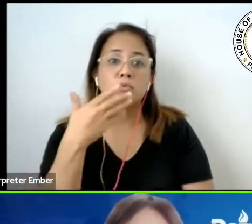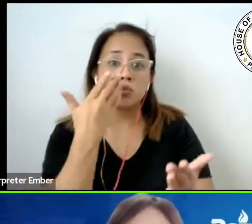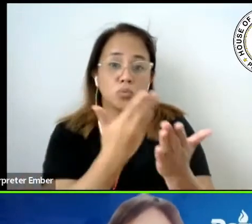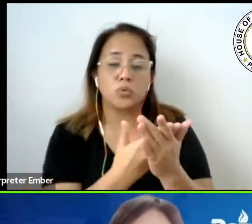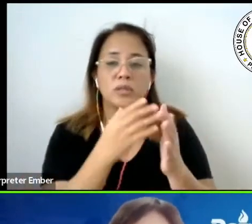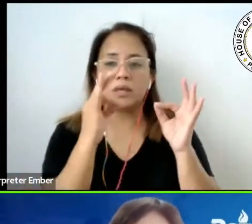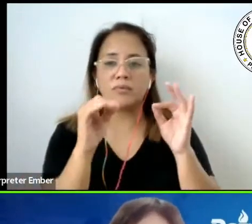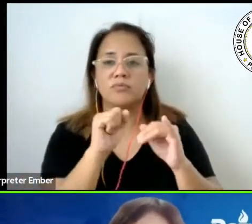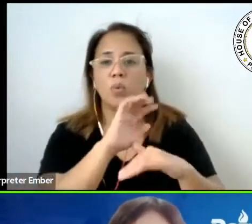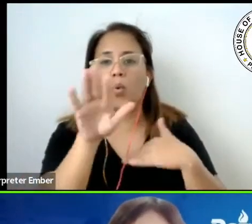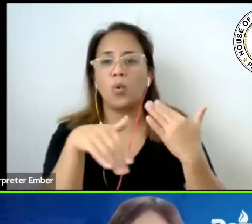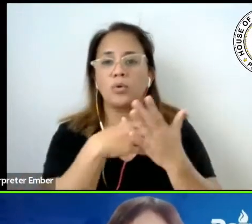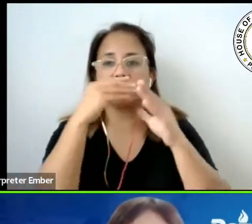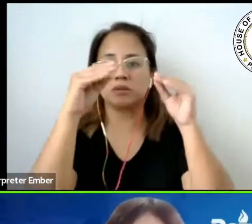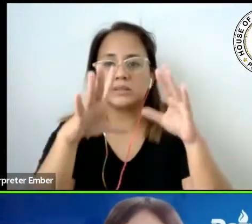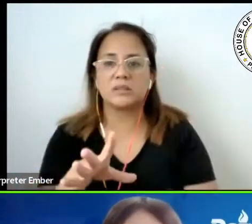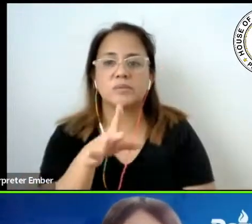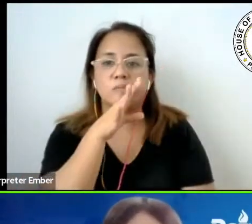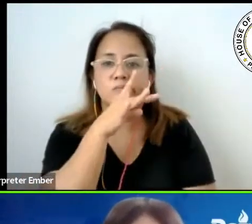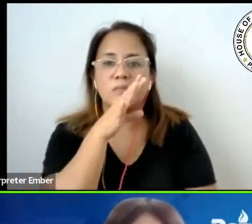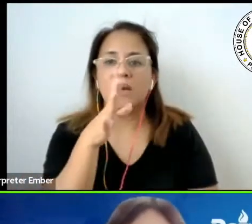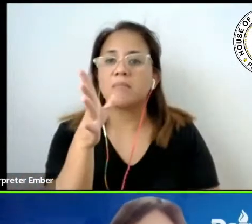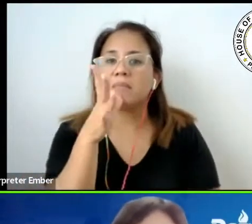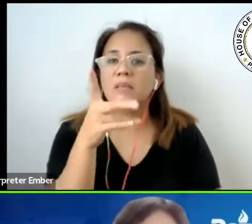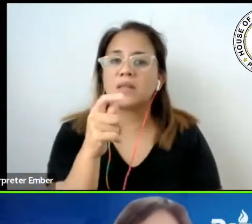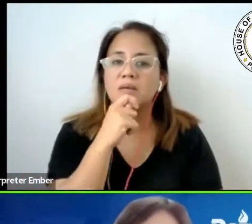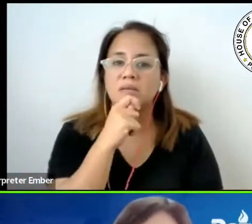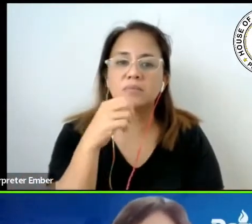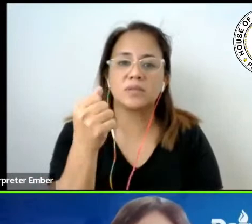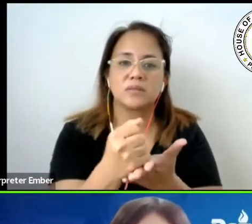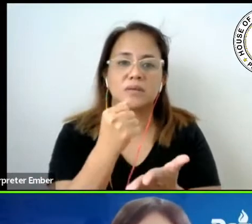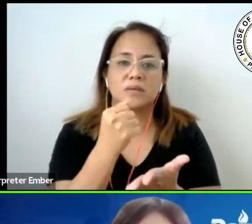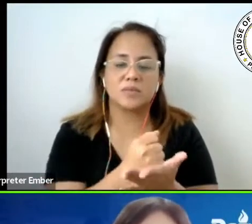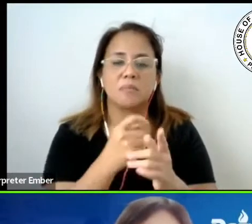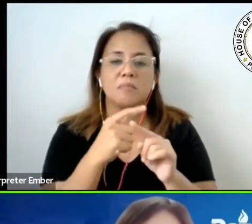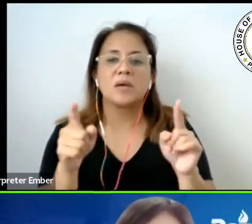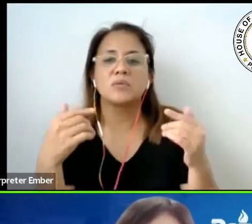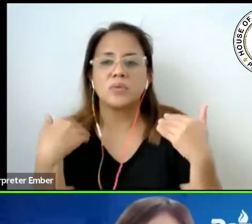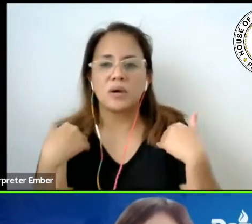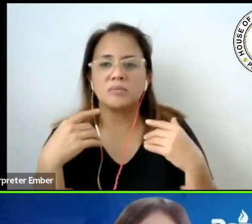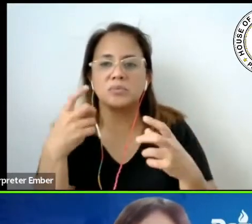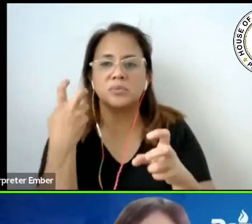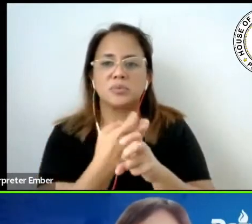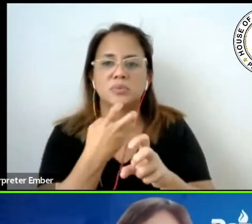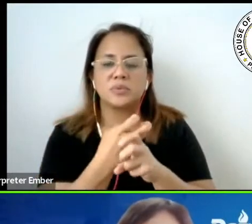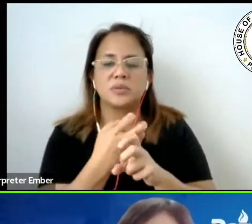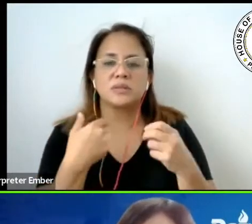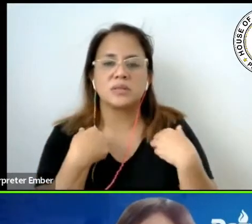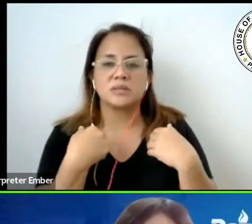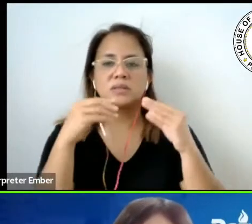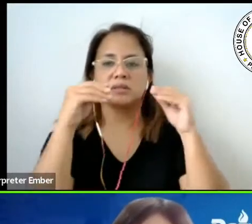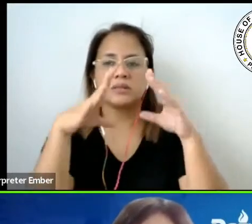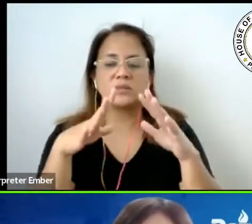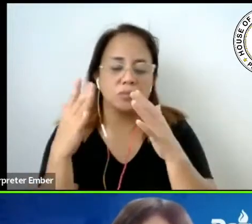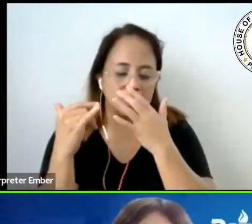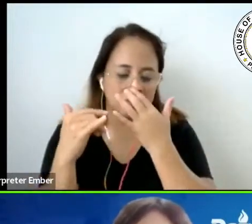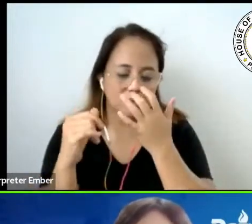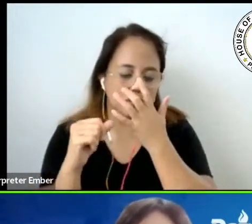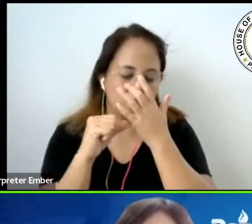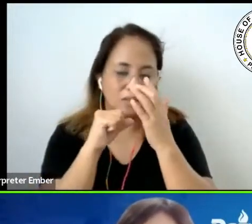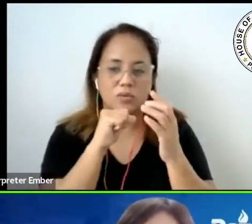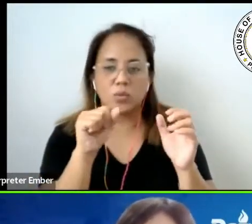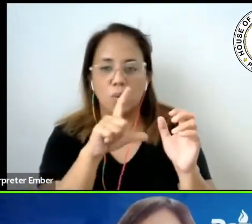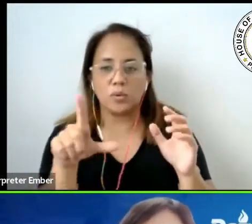if all the teachers are speakers of the mother tongue of that subject. But we have also difficulty even for the teachers because not all